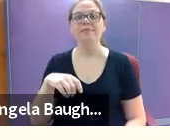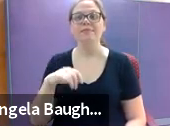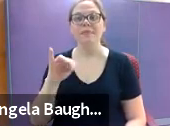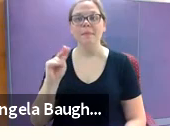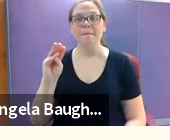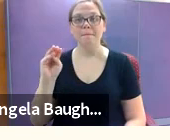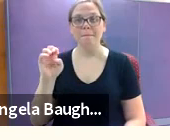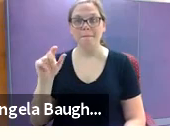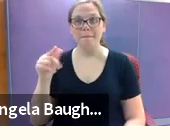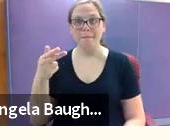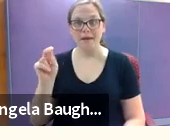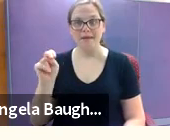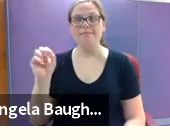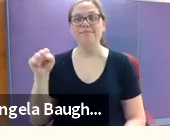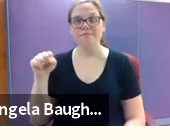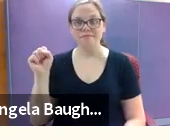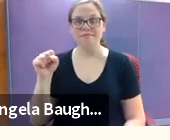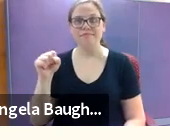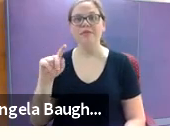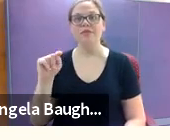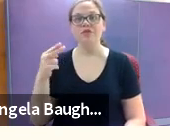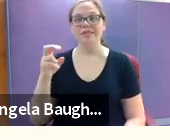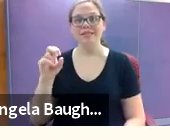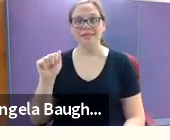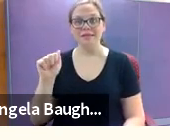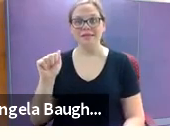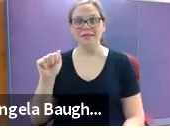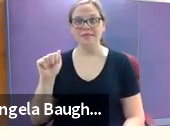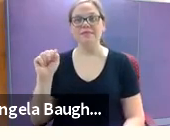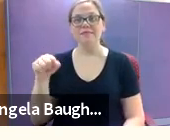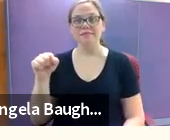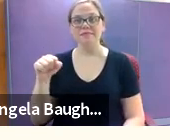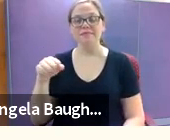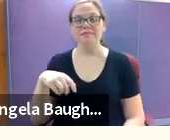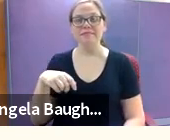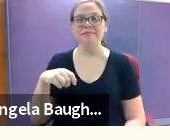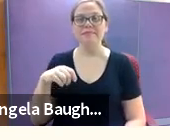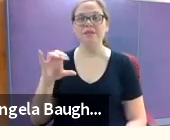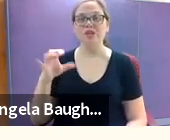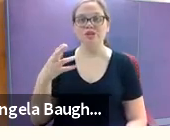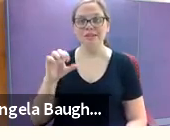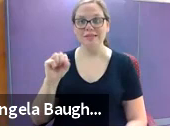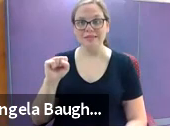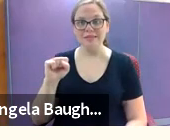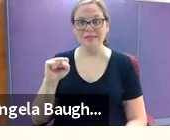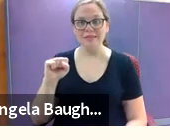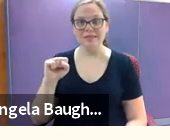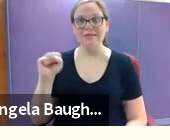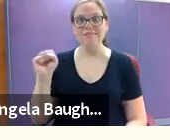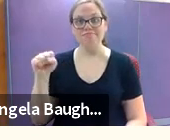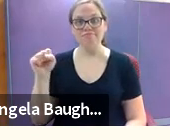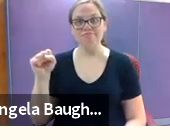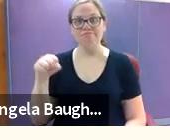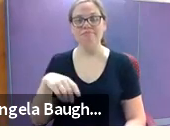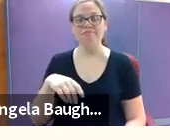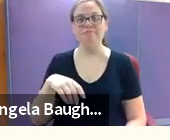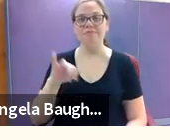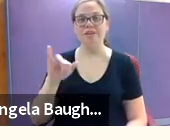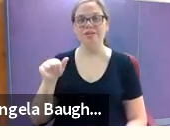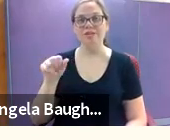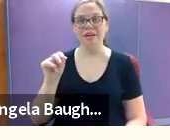Bergen, Yes. Teresa Hall, Yay. Chris Lavich, Yay.